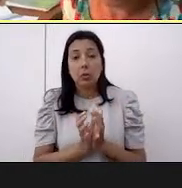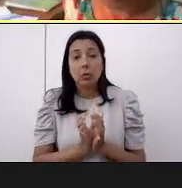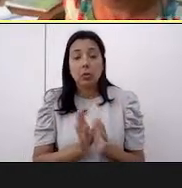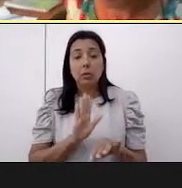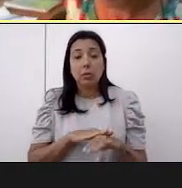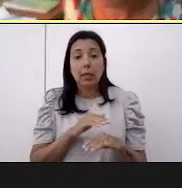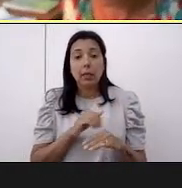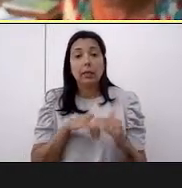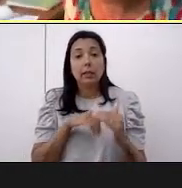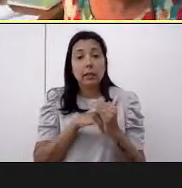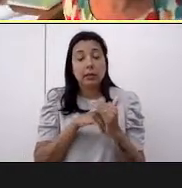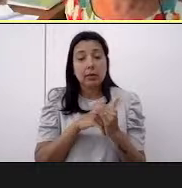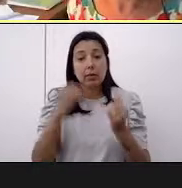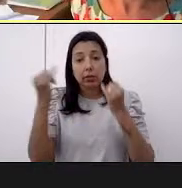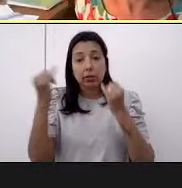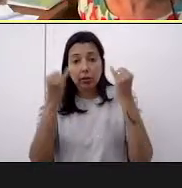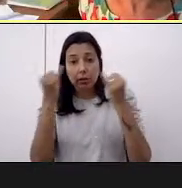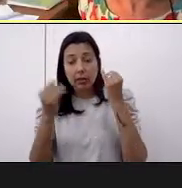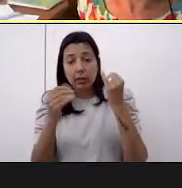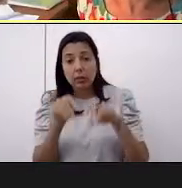options of policy receipts.